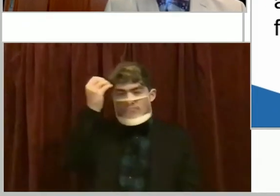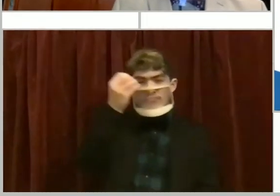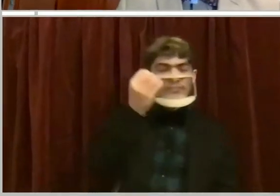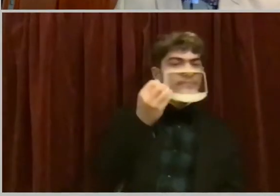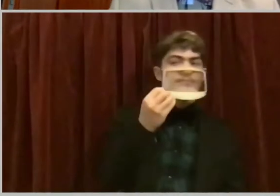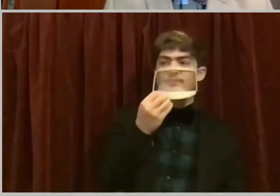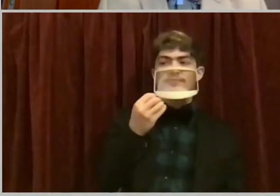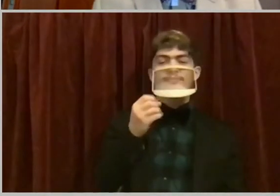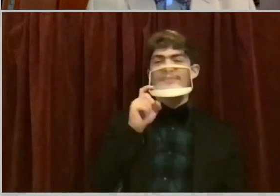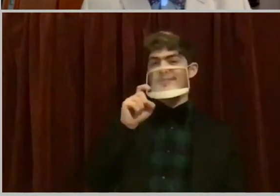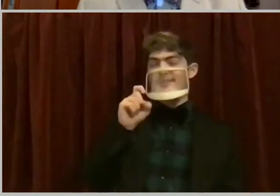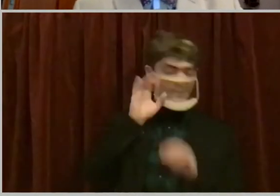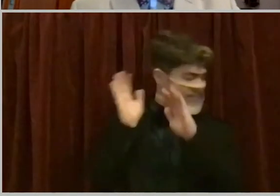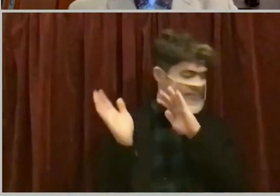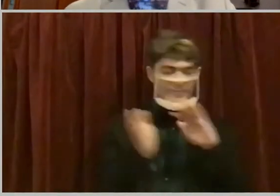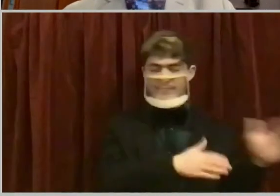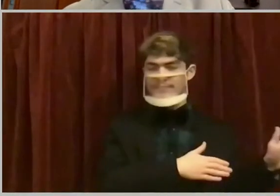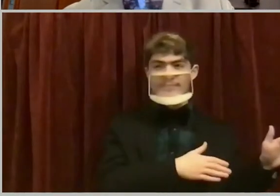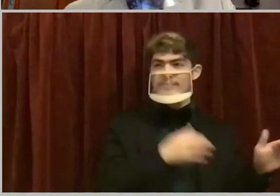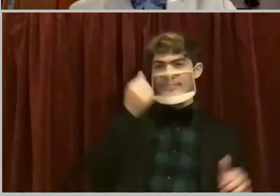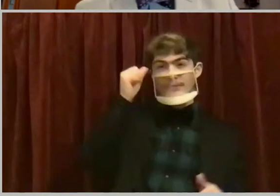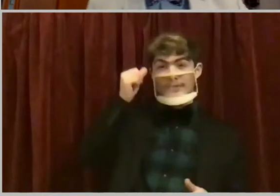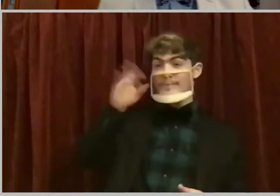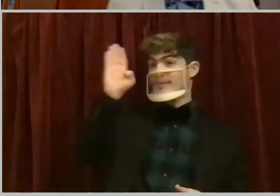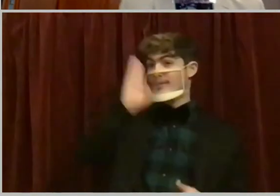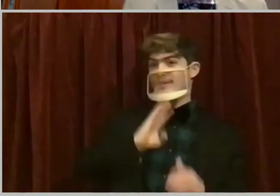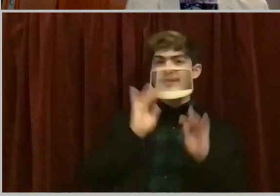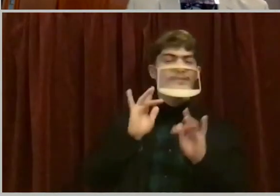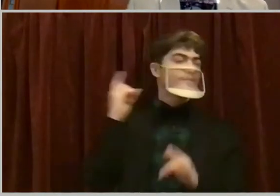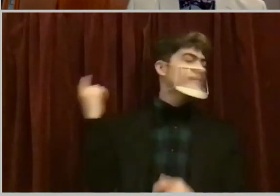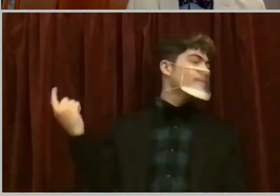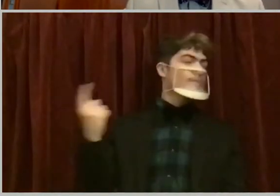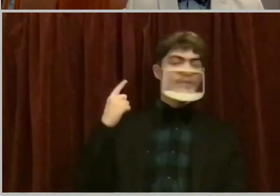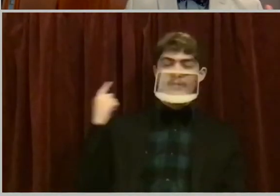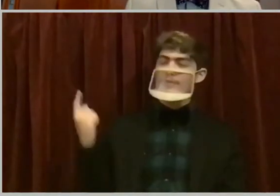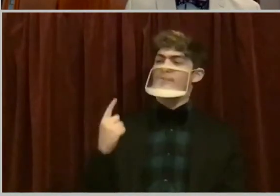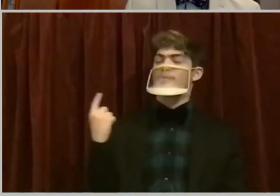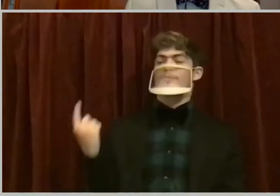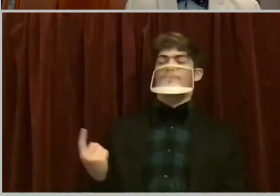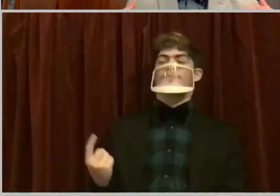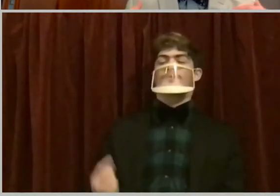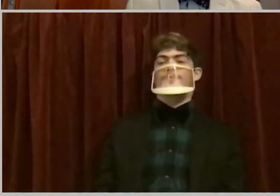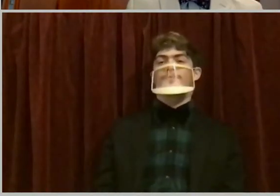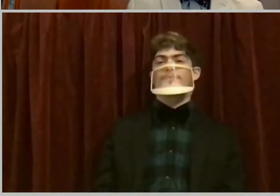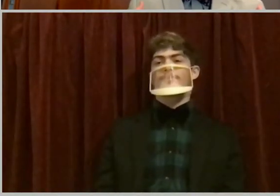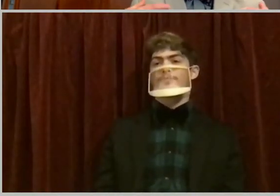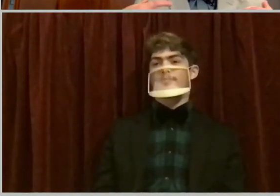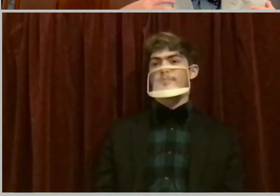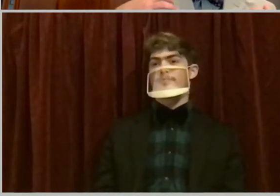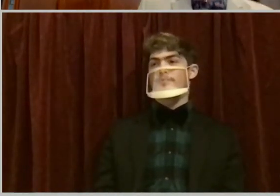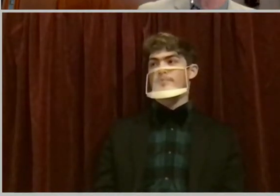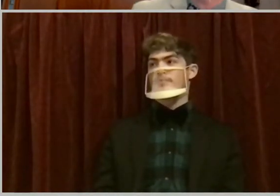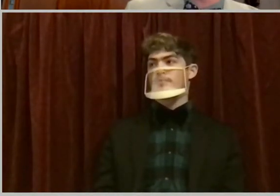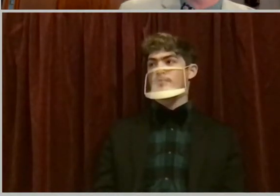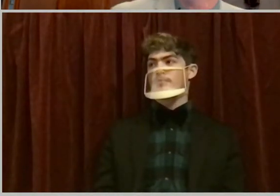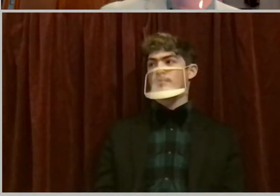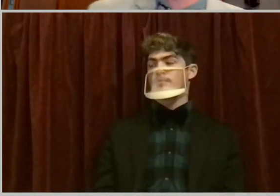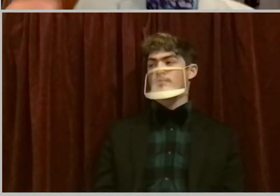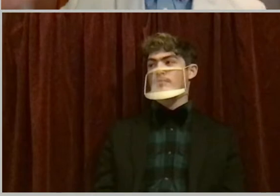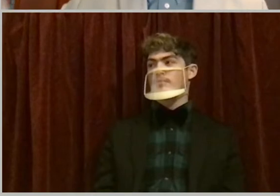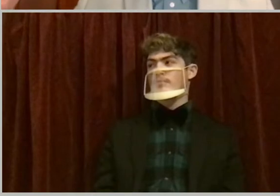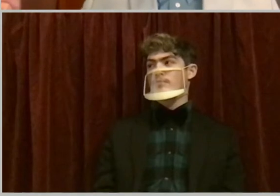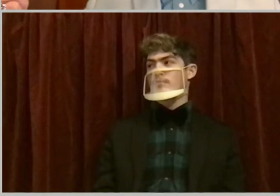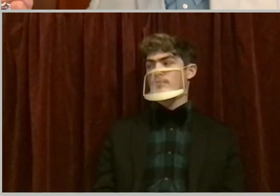biased as we tend to be. In order to understand God's compassion and be deeply